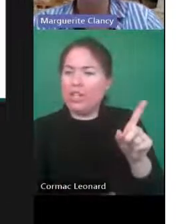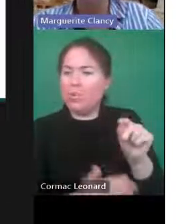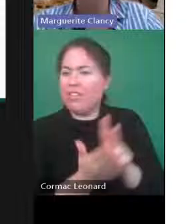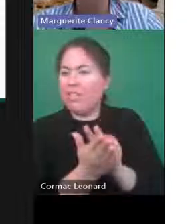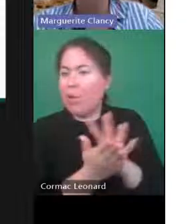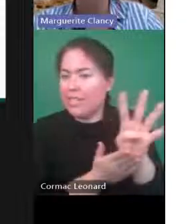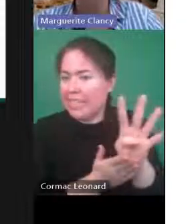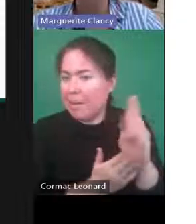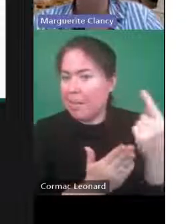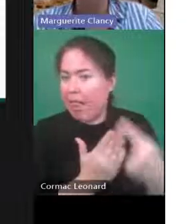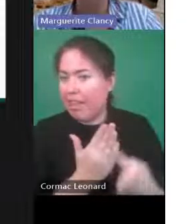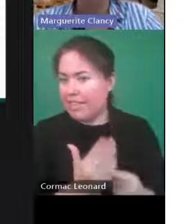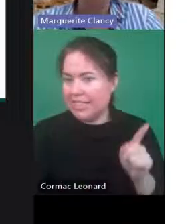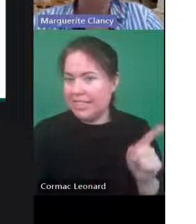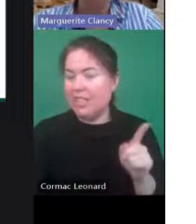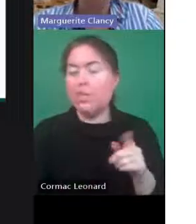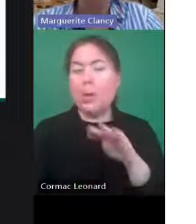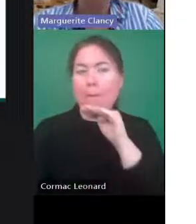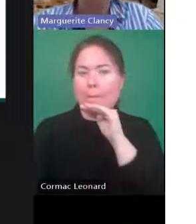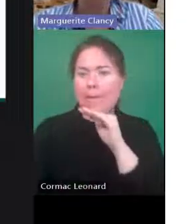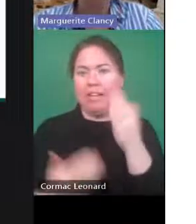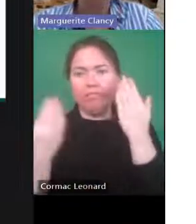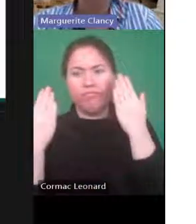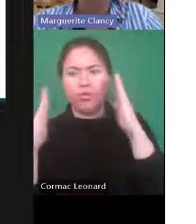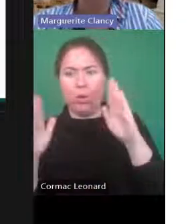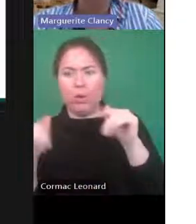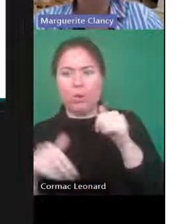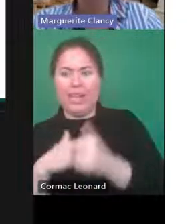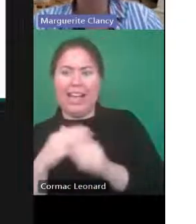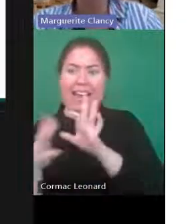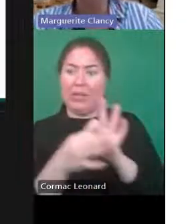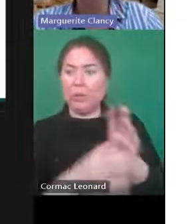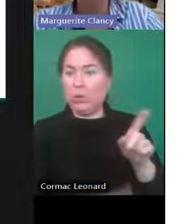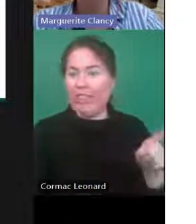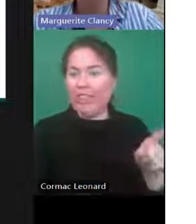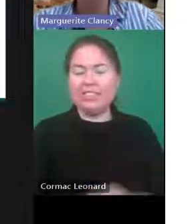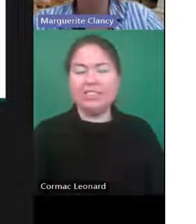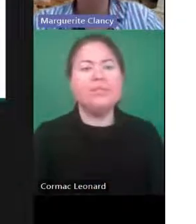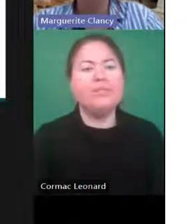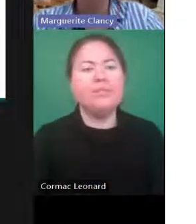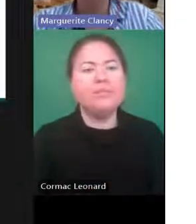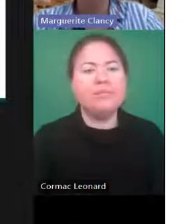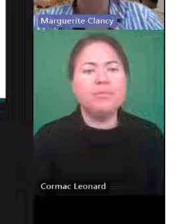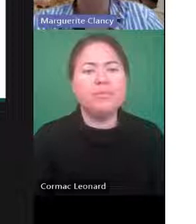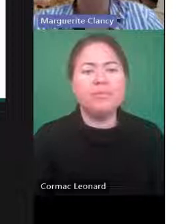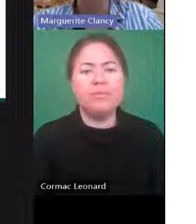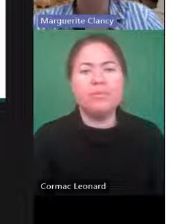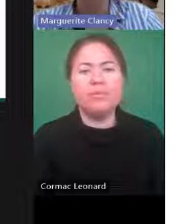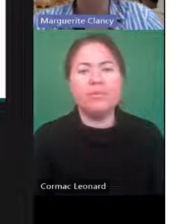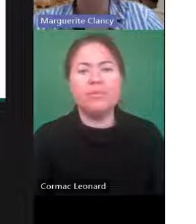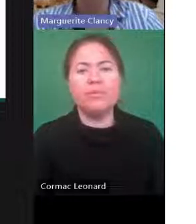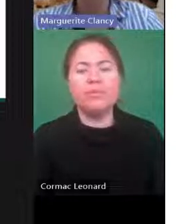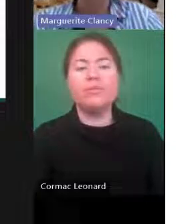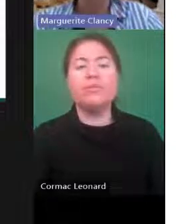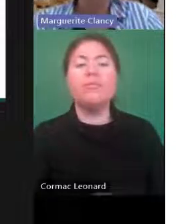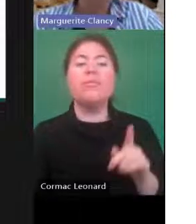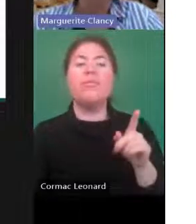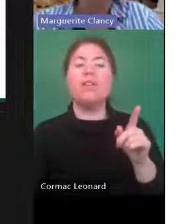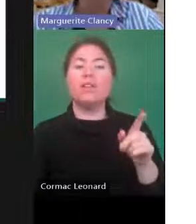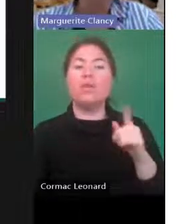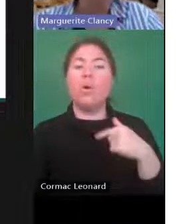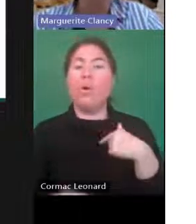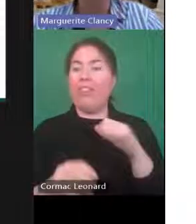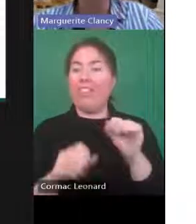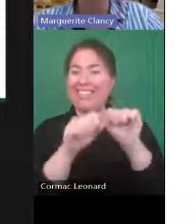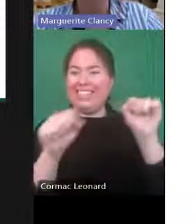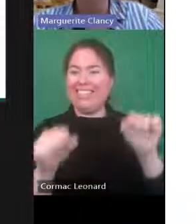policy, and that's what we're going to be discussing today. So the system that has been designed, it's based on the as is. So you will